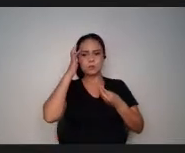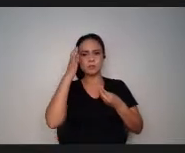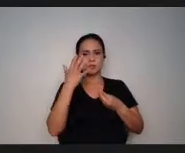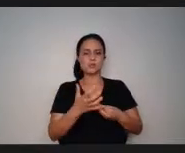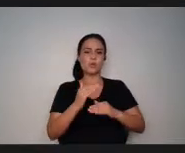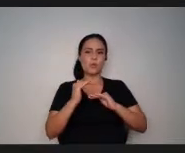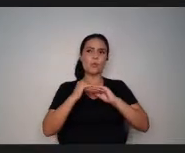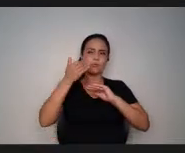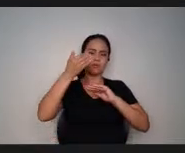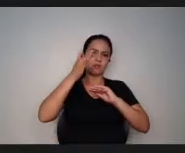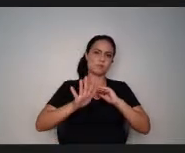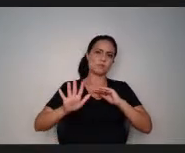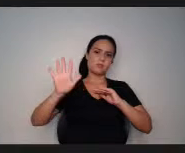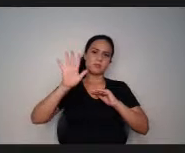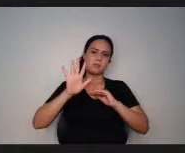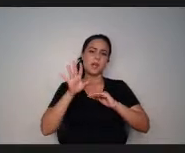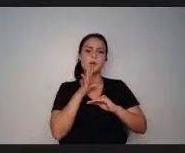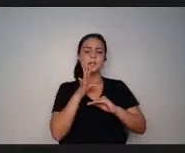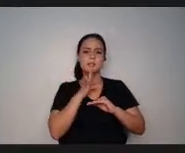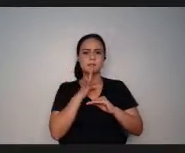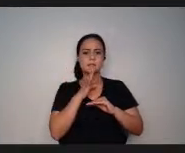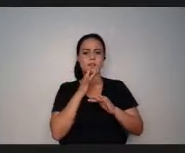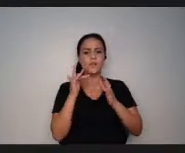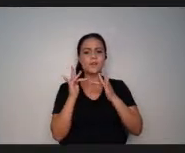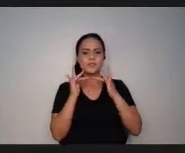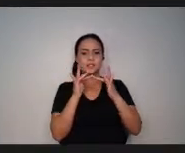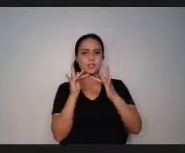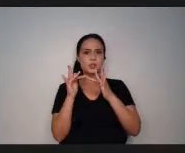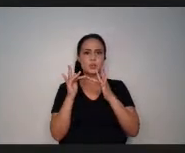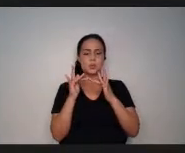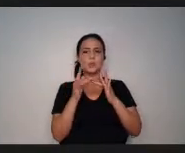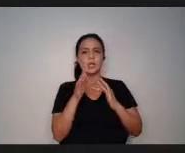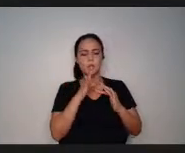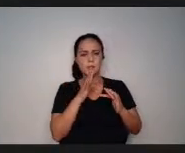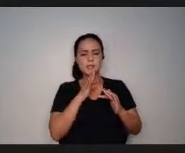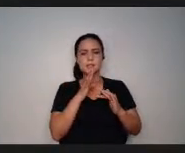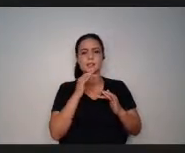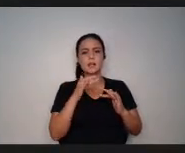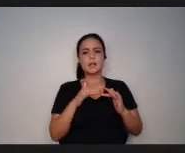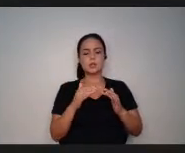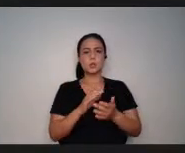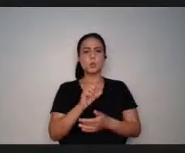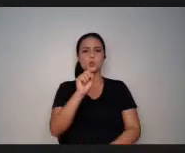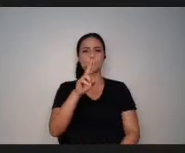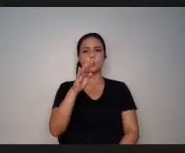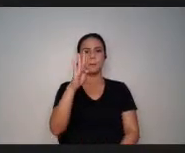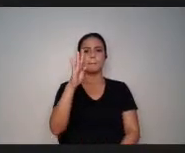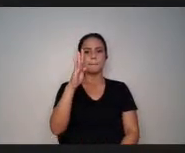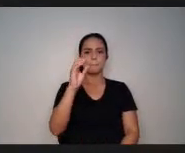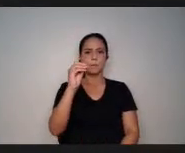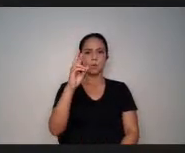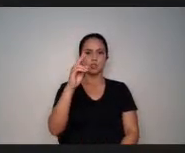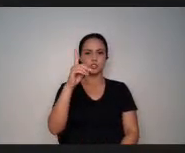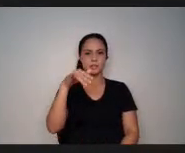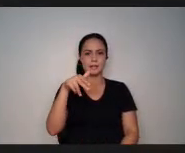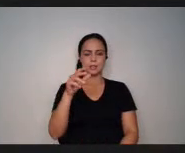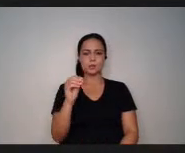We have many international decisions which recognize this